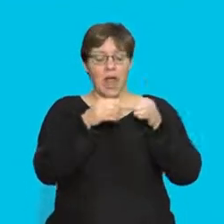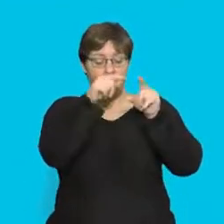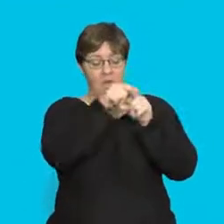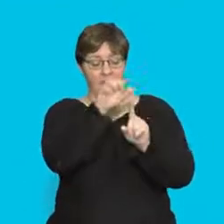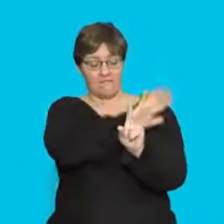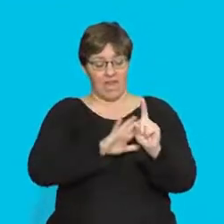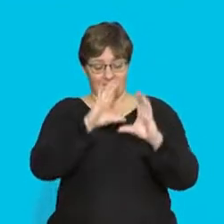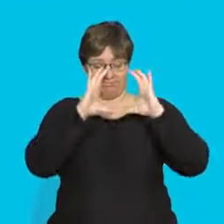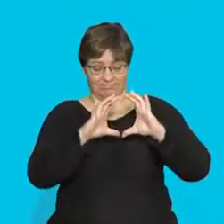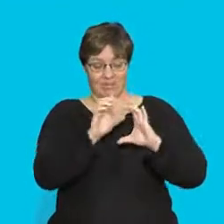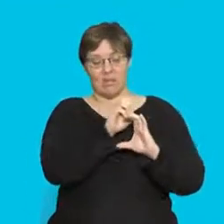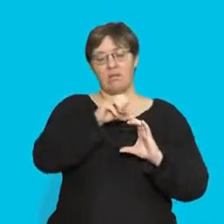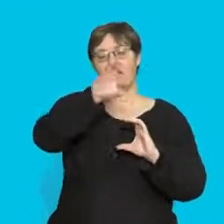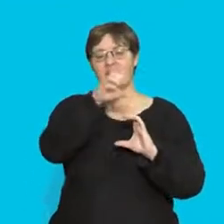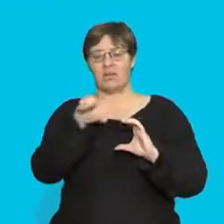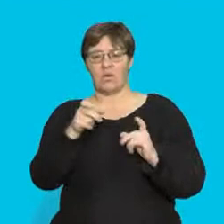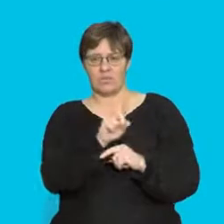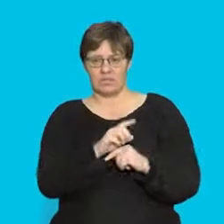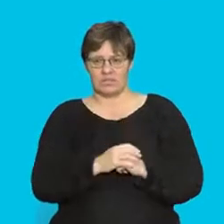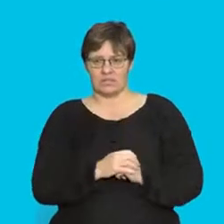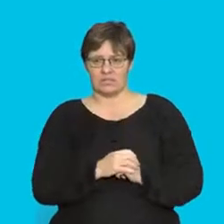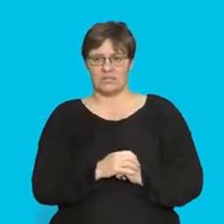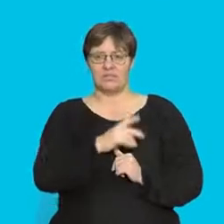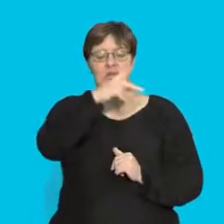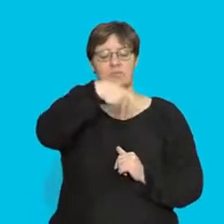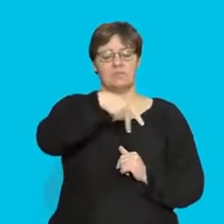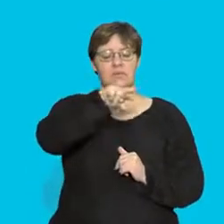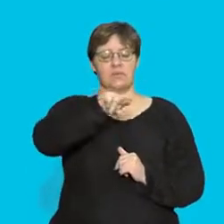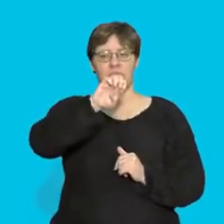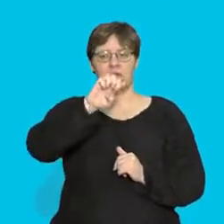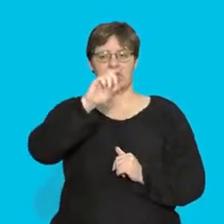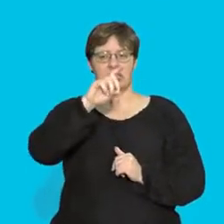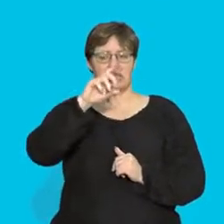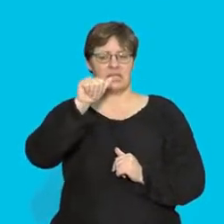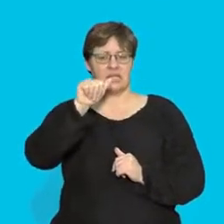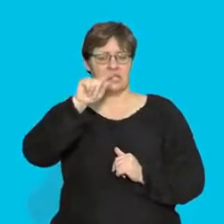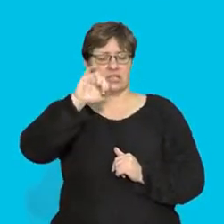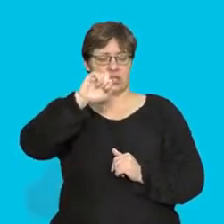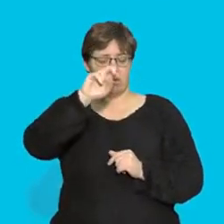to look at? Well, we're going to be looking at something called predation,